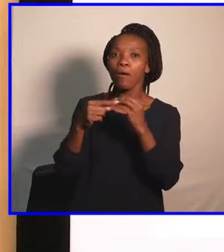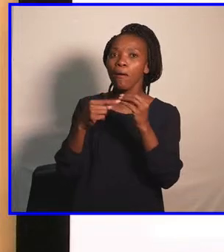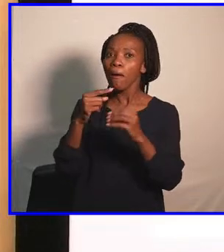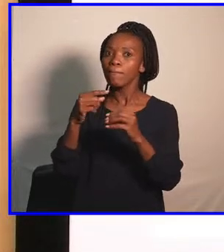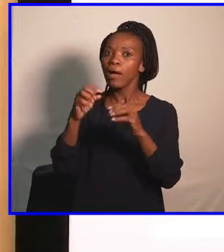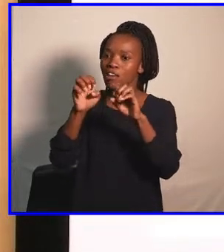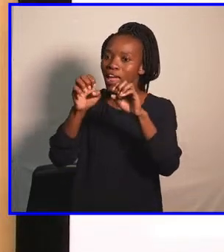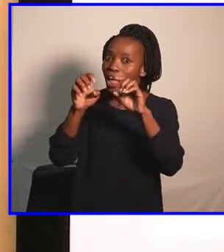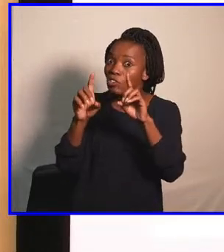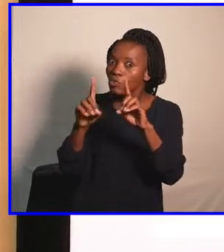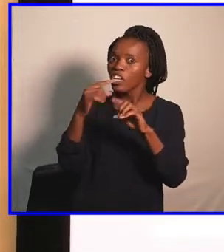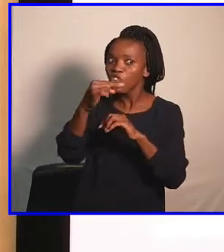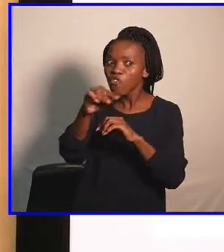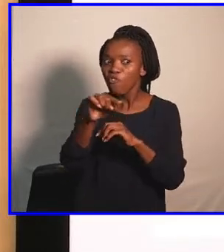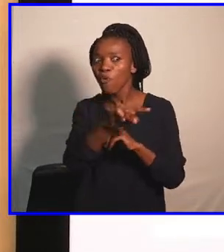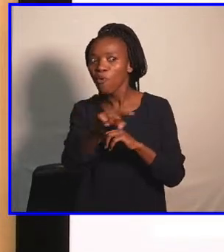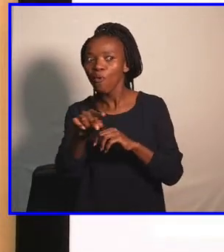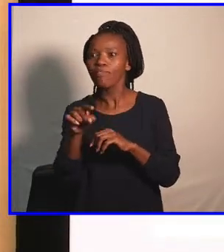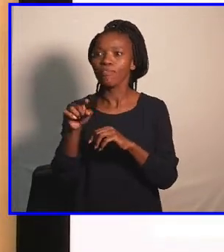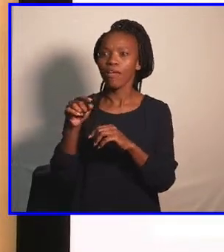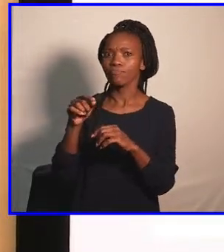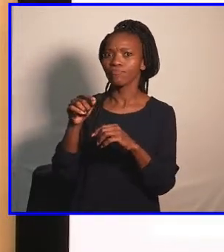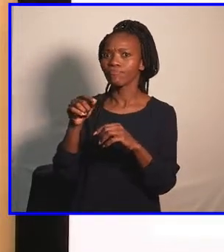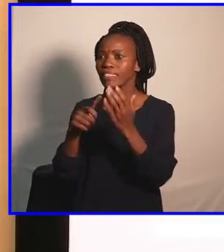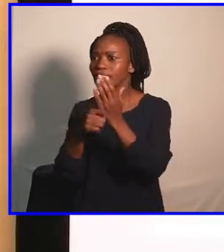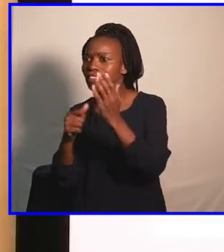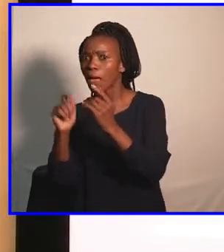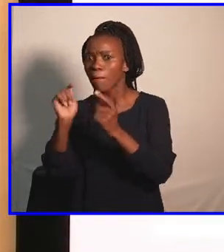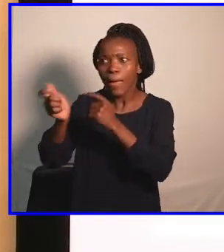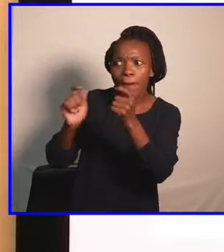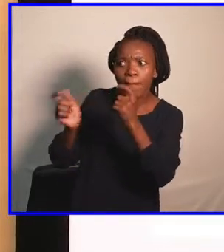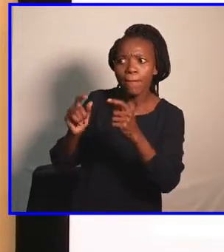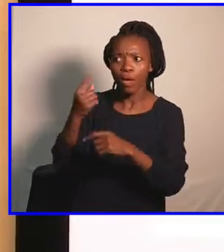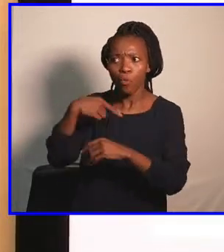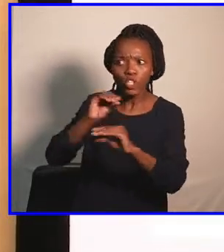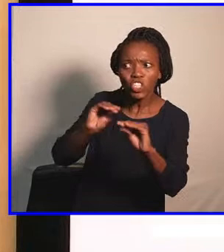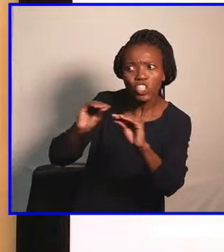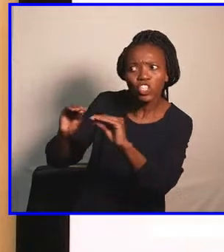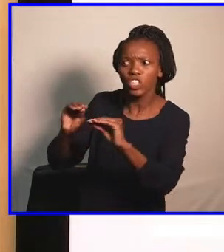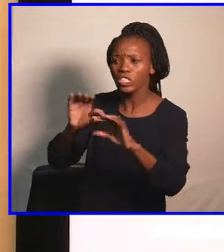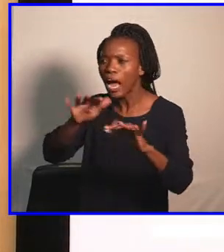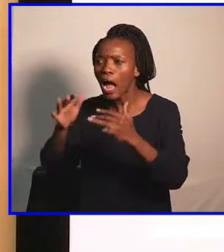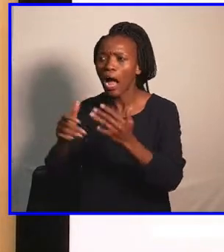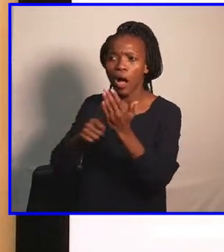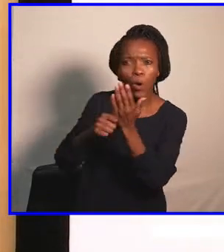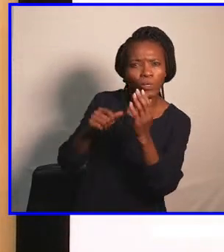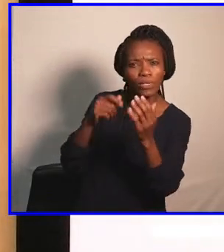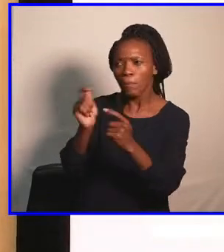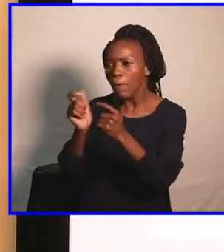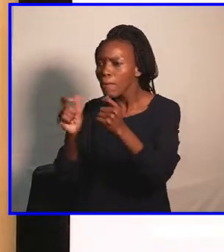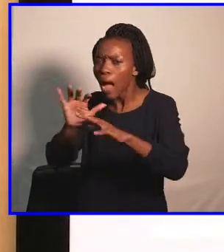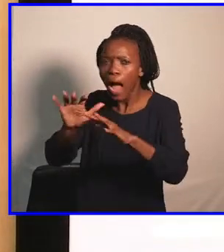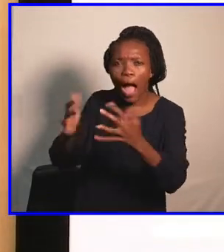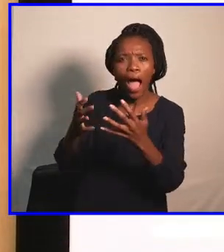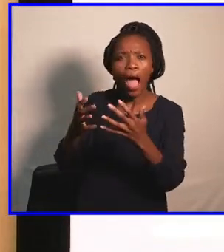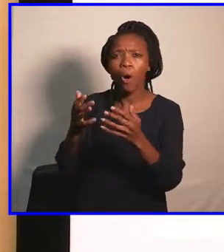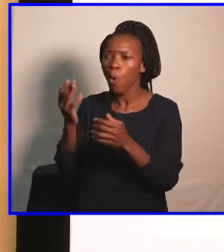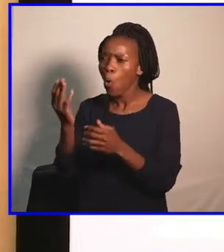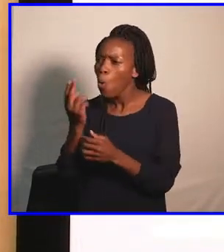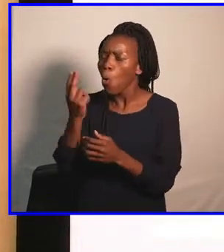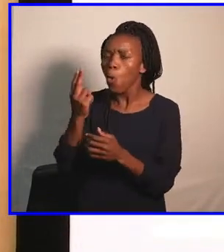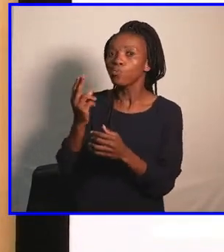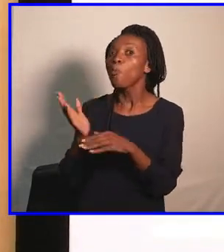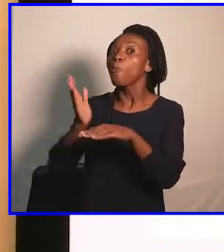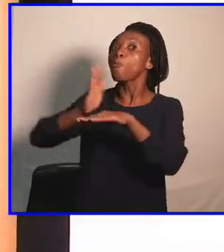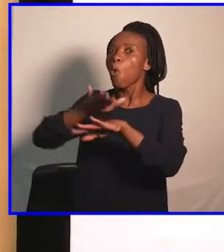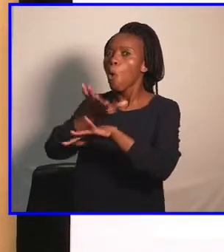for taxpayers, that we're educating more and more taxpayers and increasing the tax base and